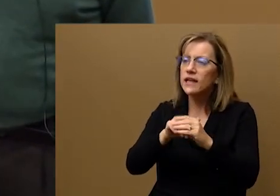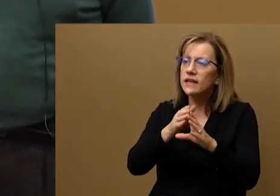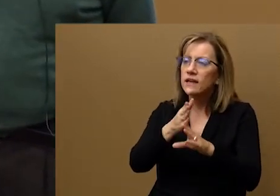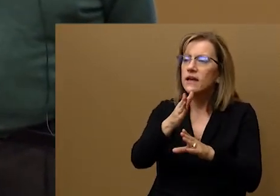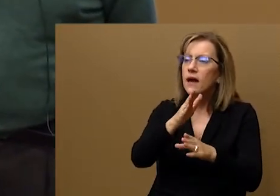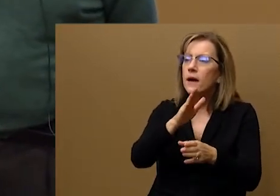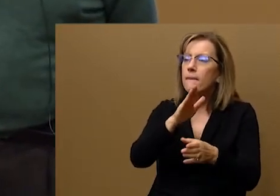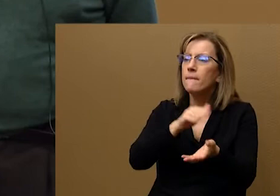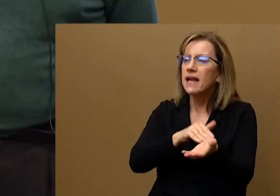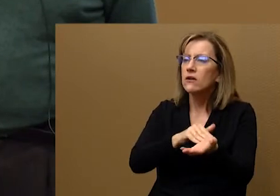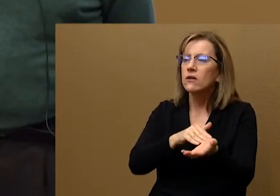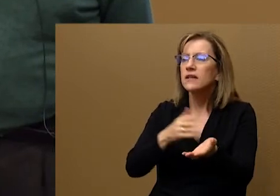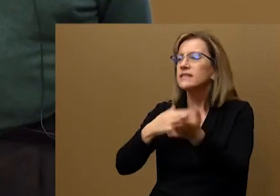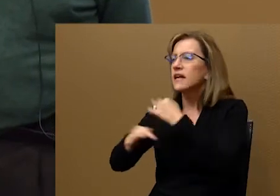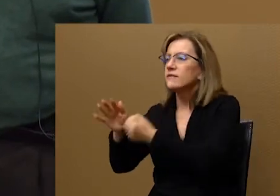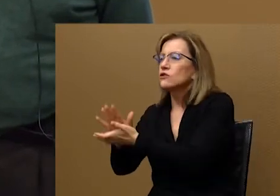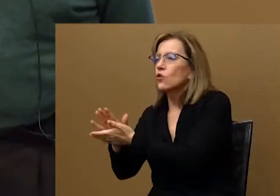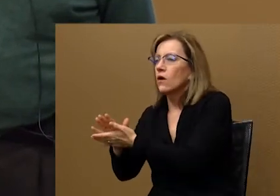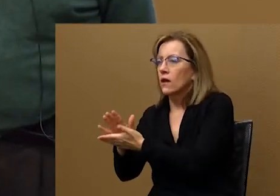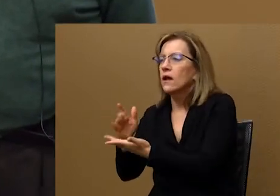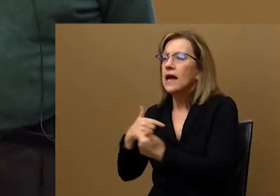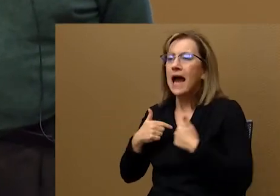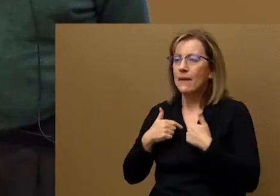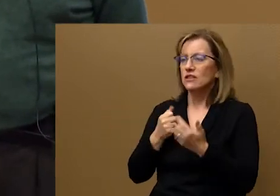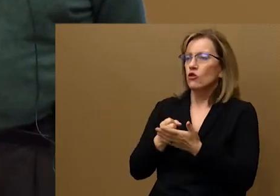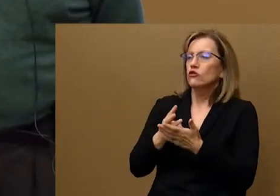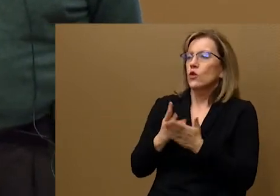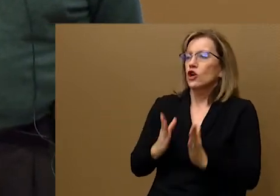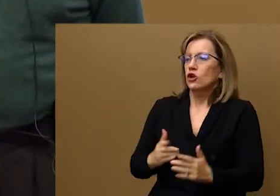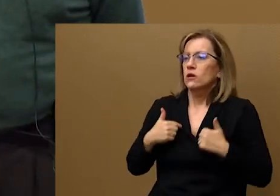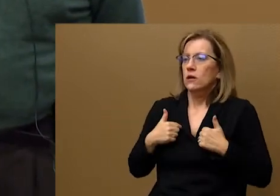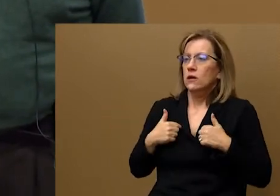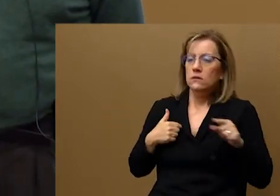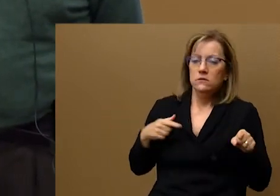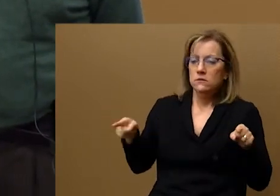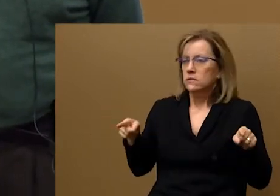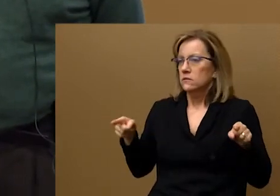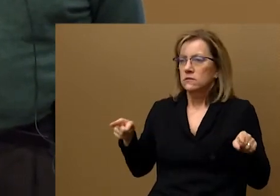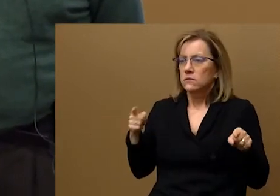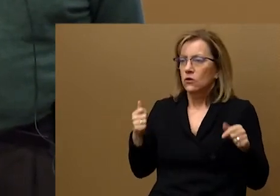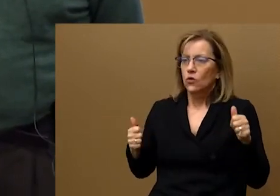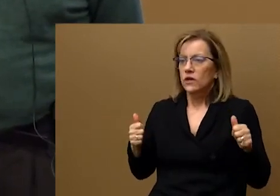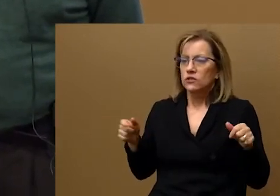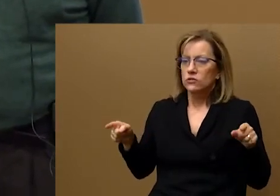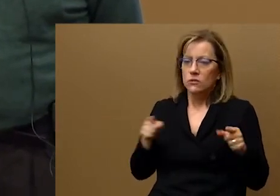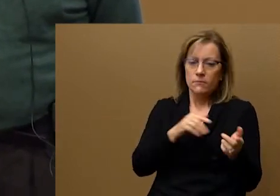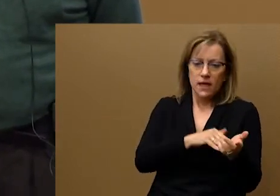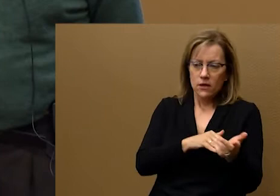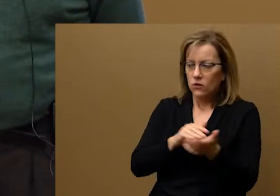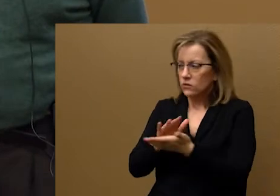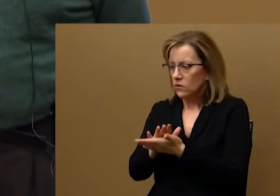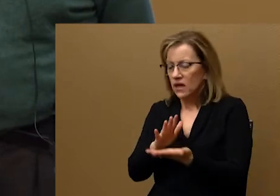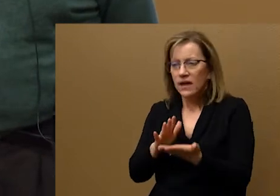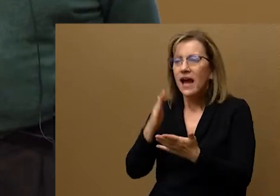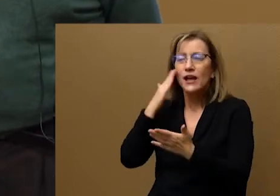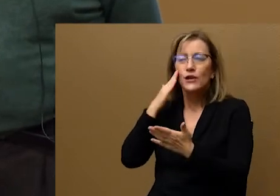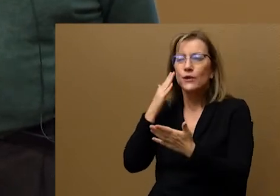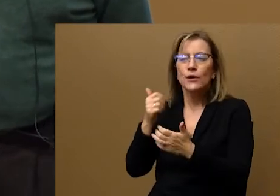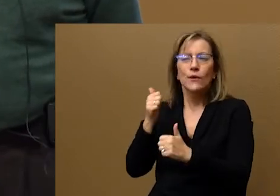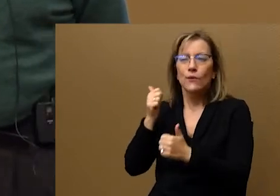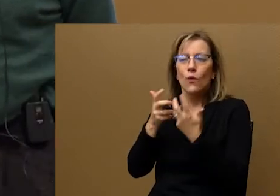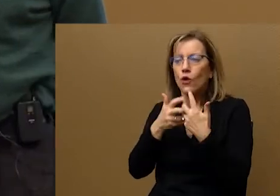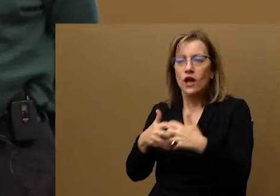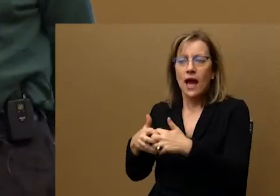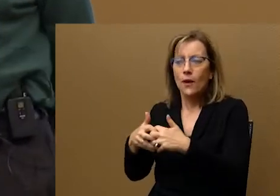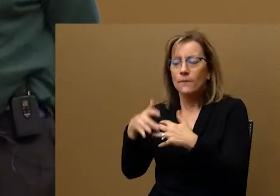a medical setting instead of a school setting, and I'm a social worker. And I knew that it wasn't going to work